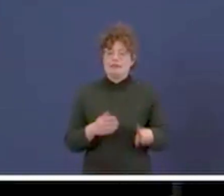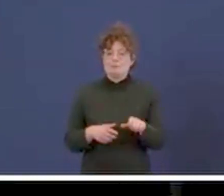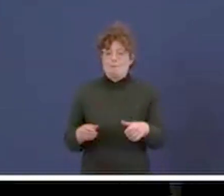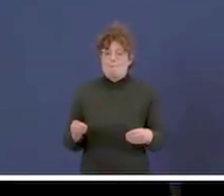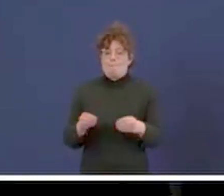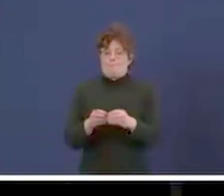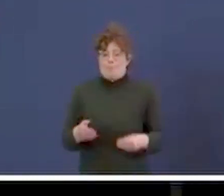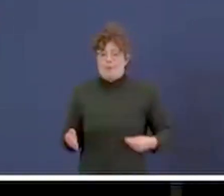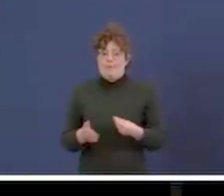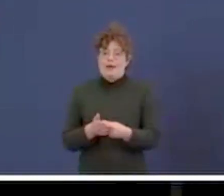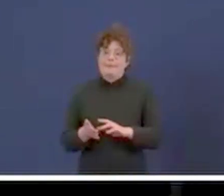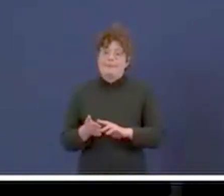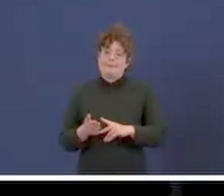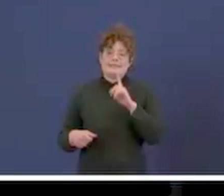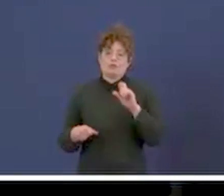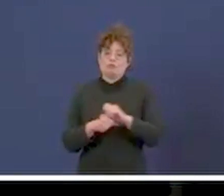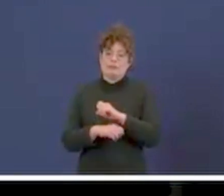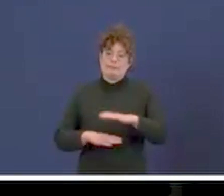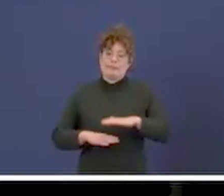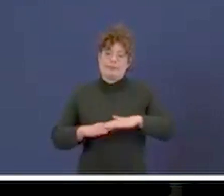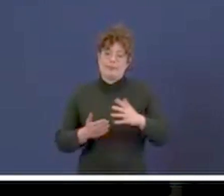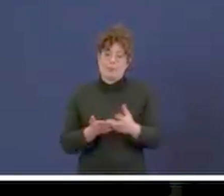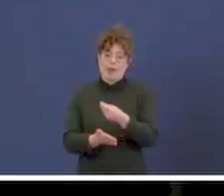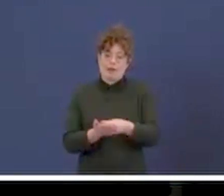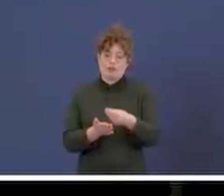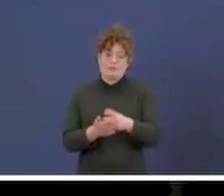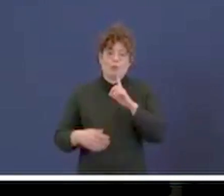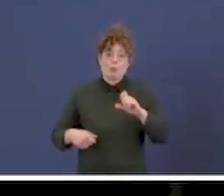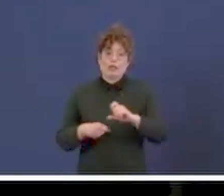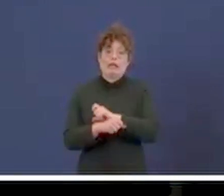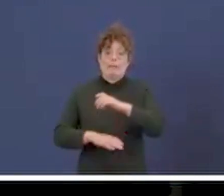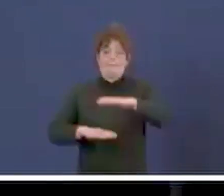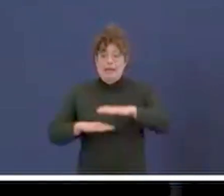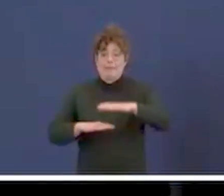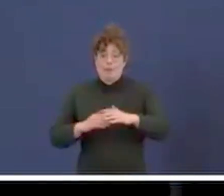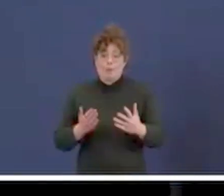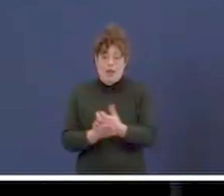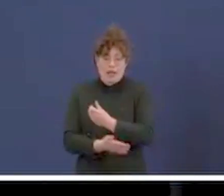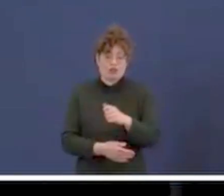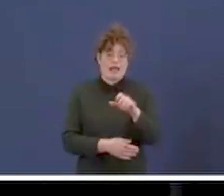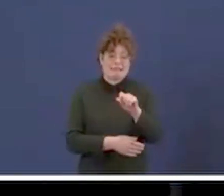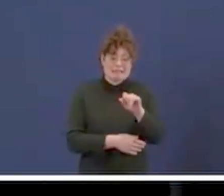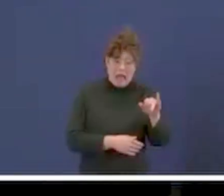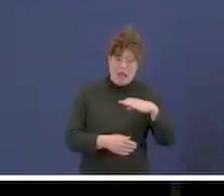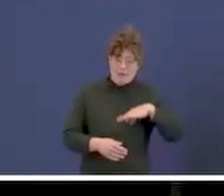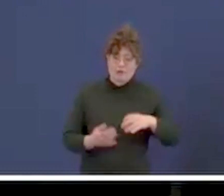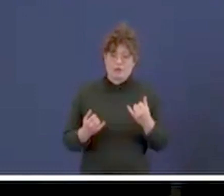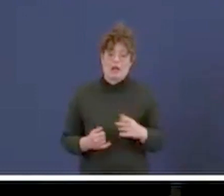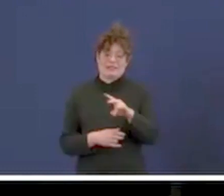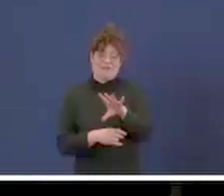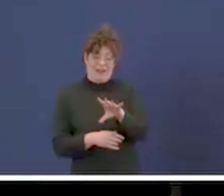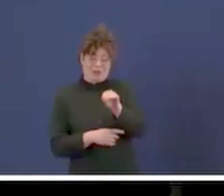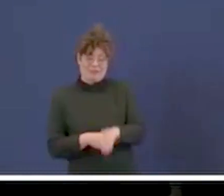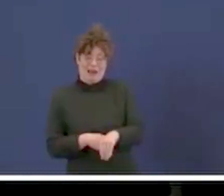a real minimum wage, which means SSI benefits. SSI benefits are set at 75% of the poverty